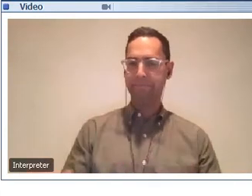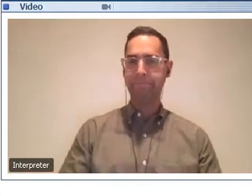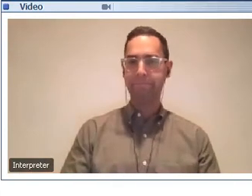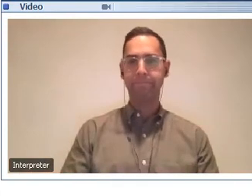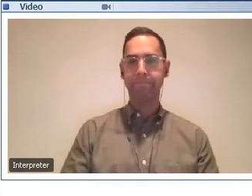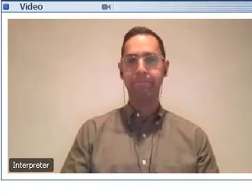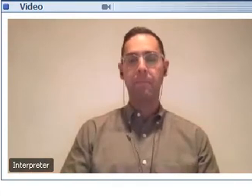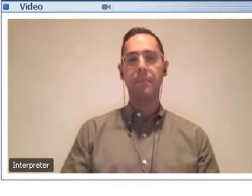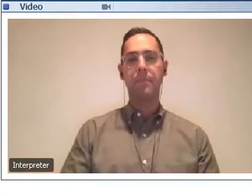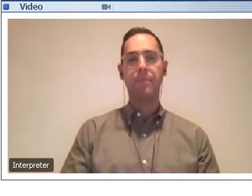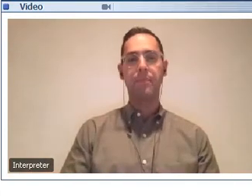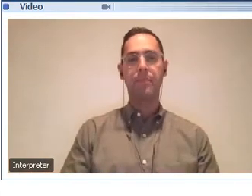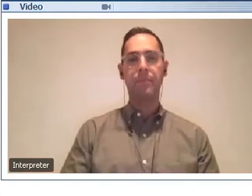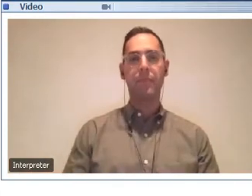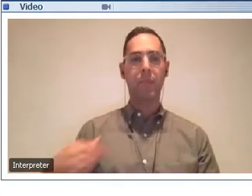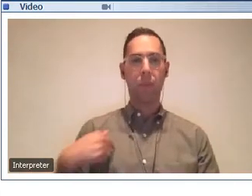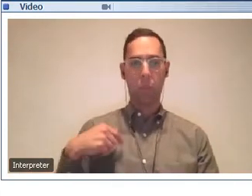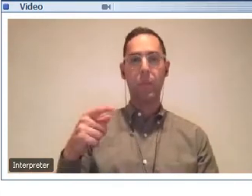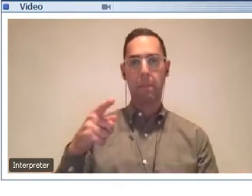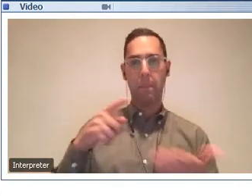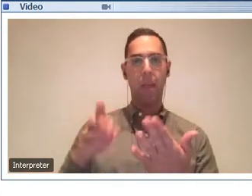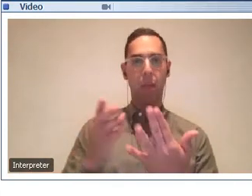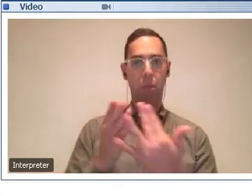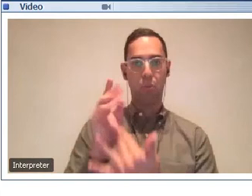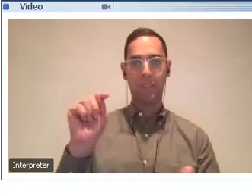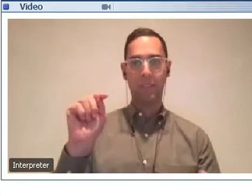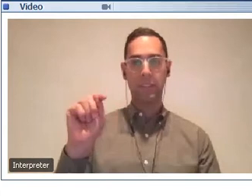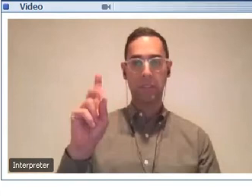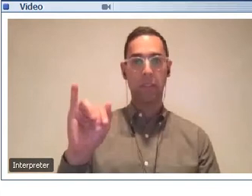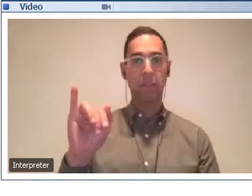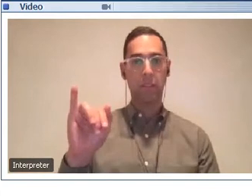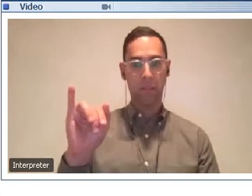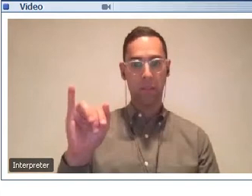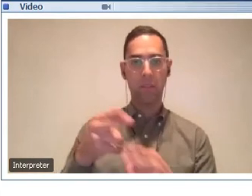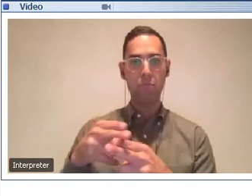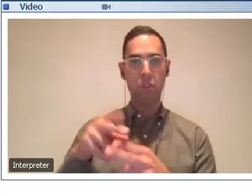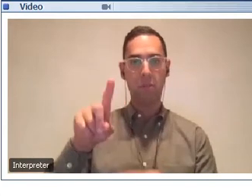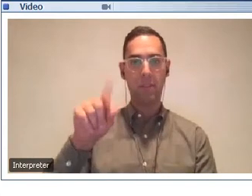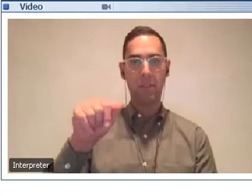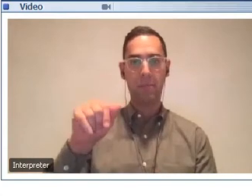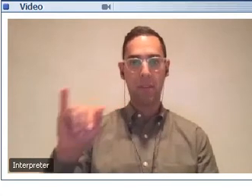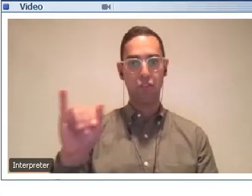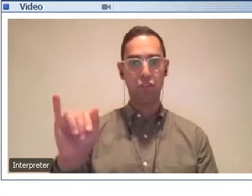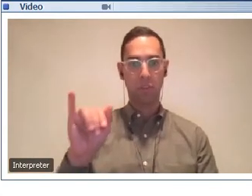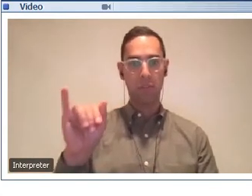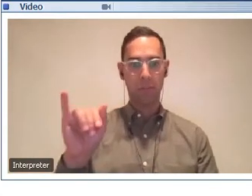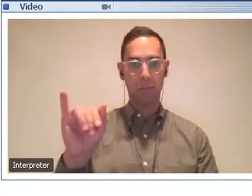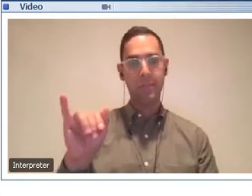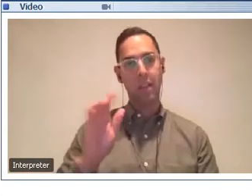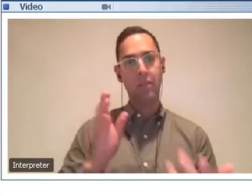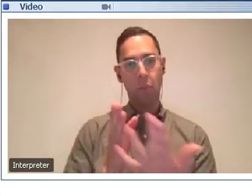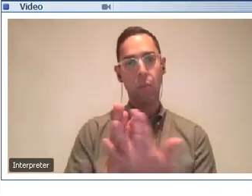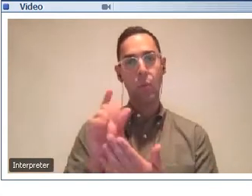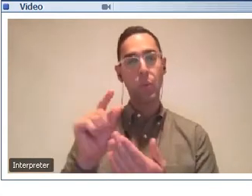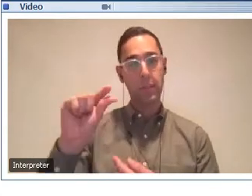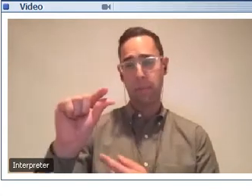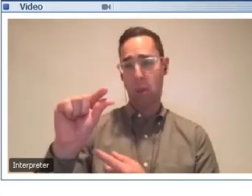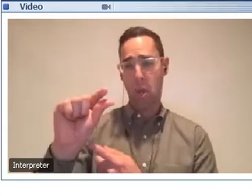It was financed through TDI, which is a temporary disability insurance, and it was through a small paycheck deduction, and I'm talking